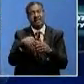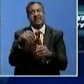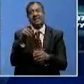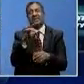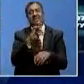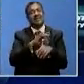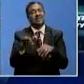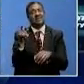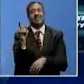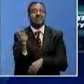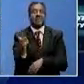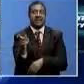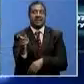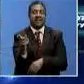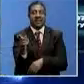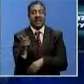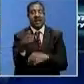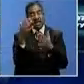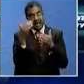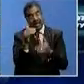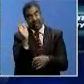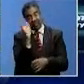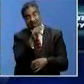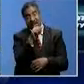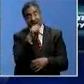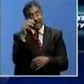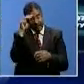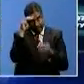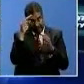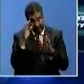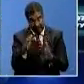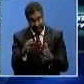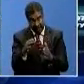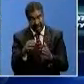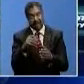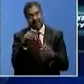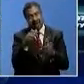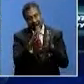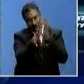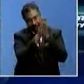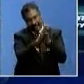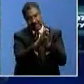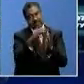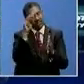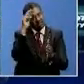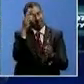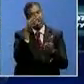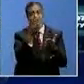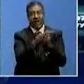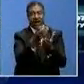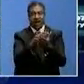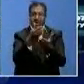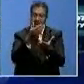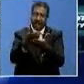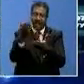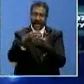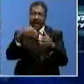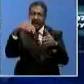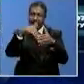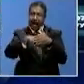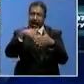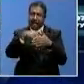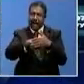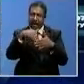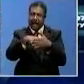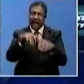of the shortage and that his ministry had engaged the Ministry of Finance to procure more grain bags to distribute to the farmers as well as